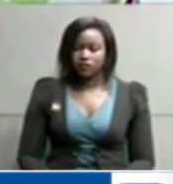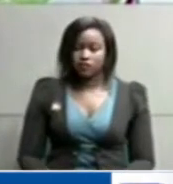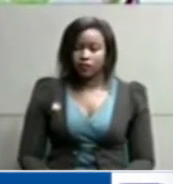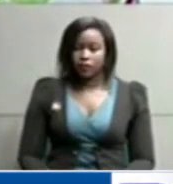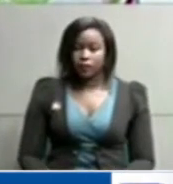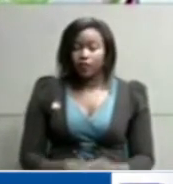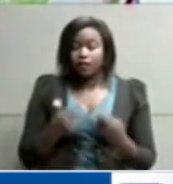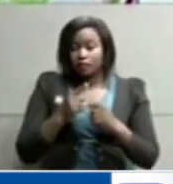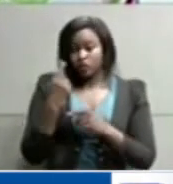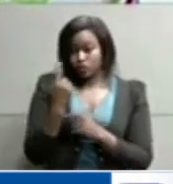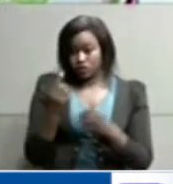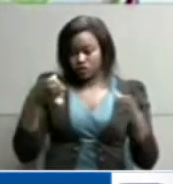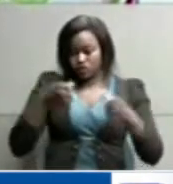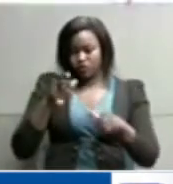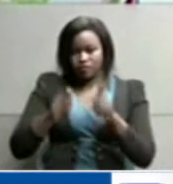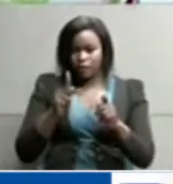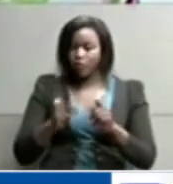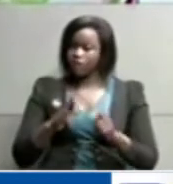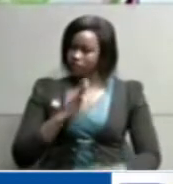The only people who can come in